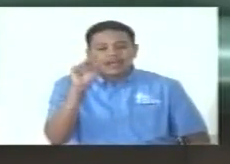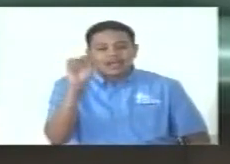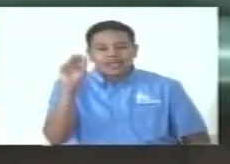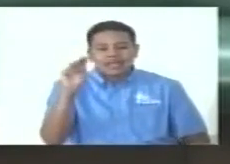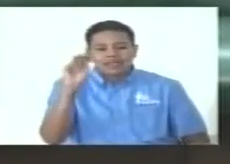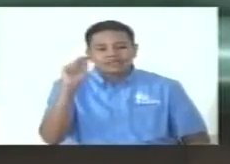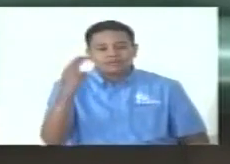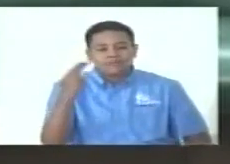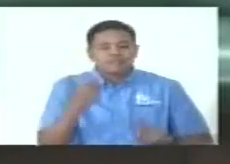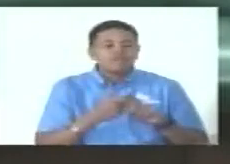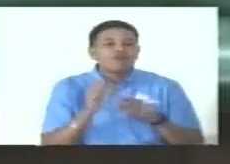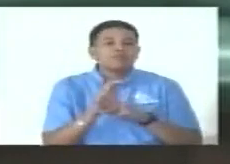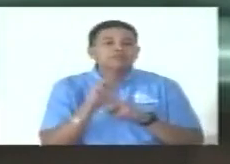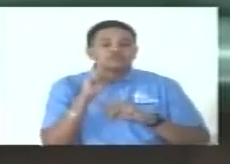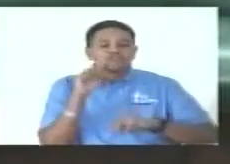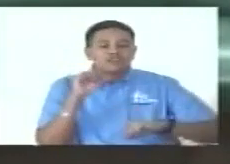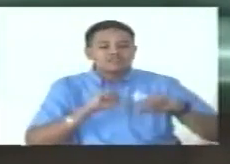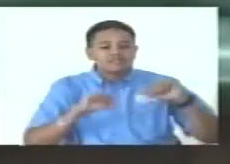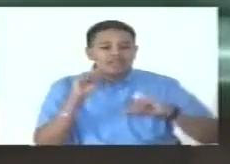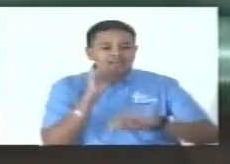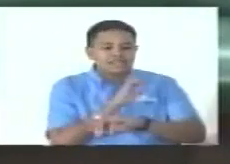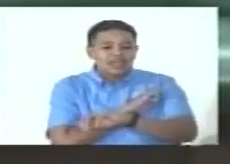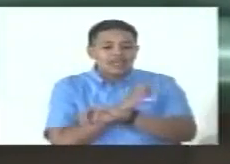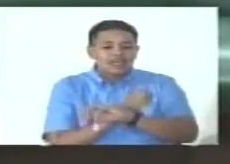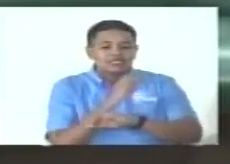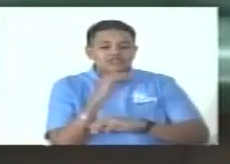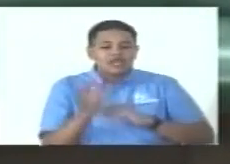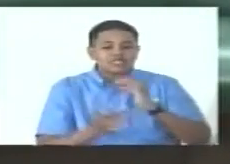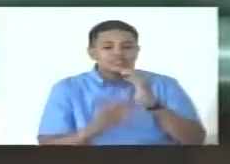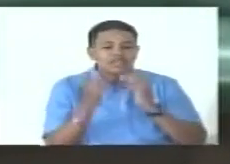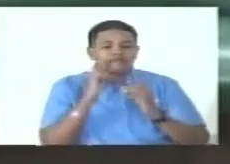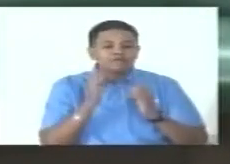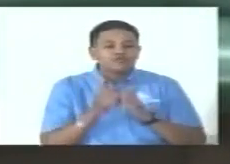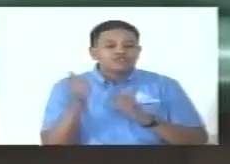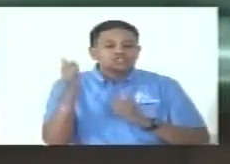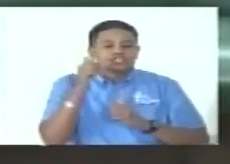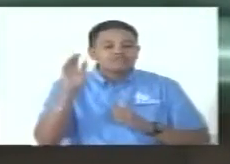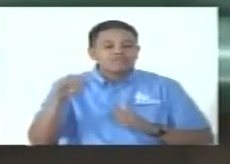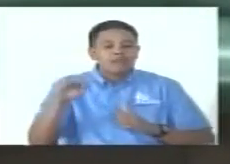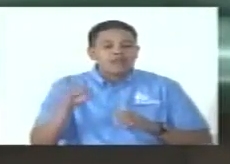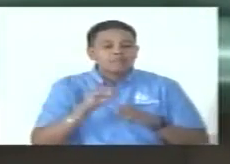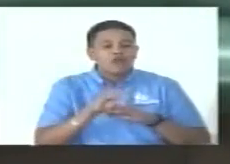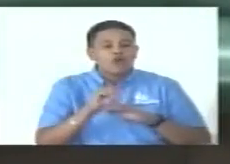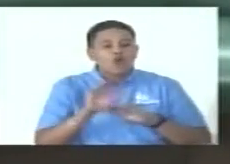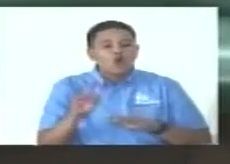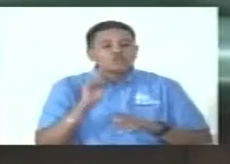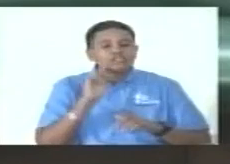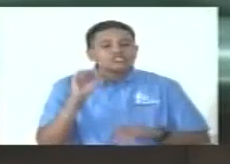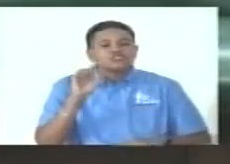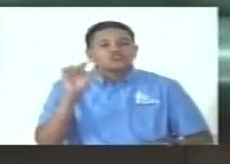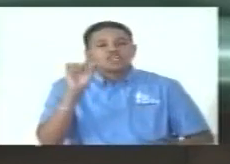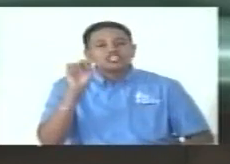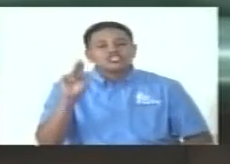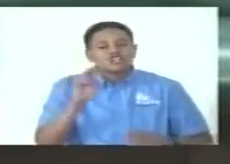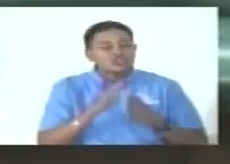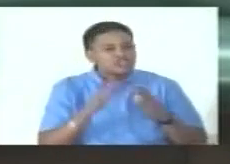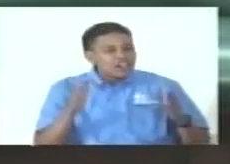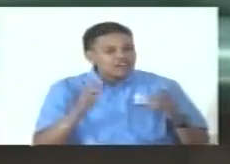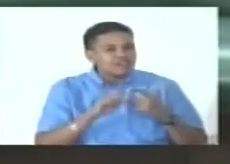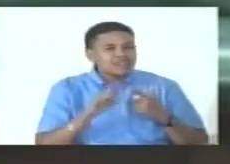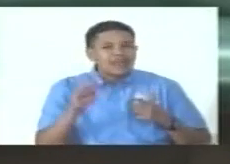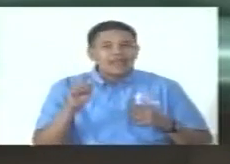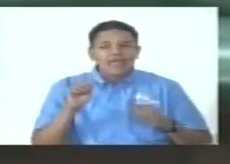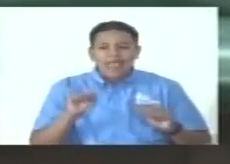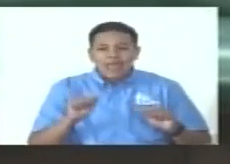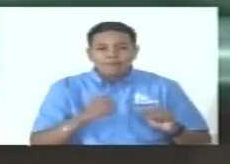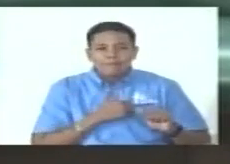Ministry of Science, Energy and Technology, to the Chief Parliamentary Counsel, the Solicitor General, the able members